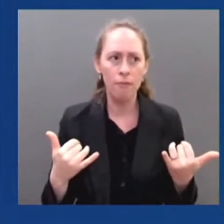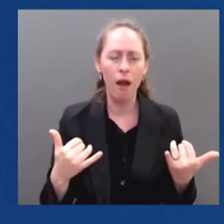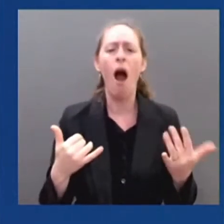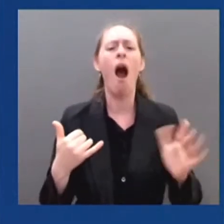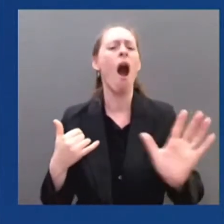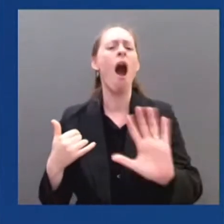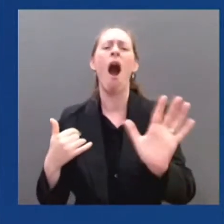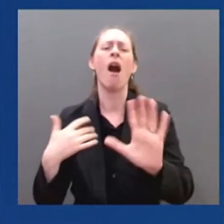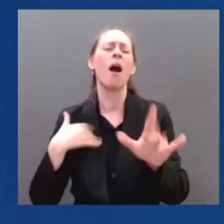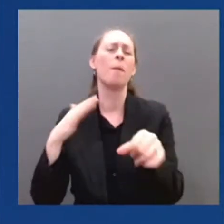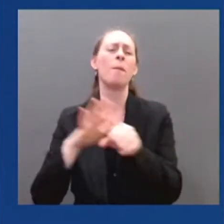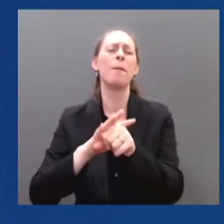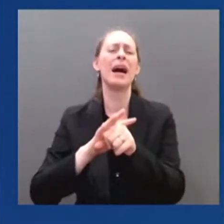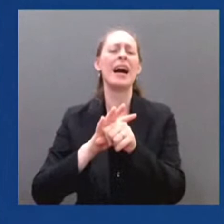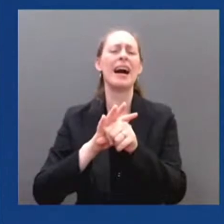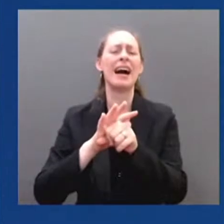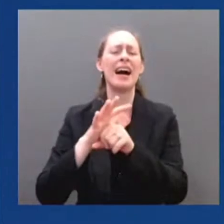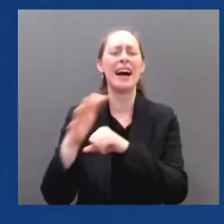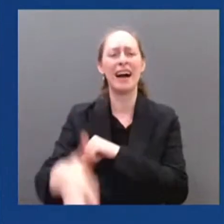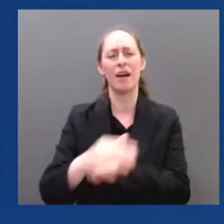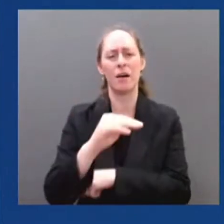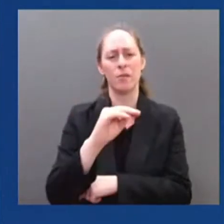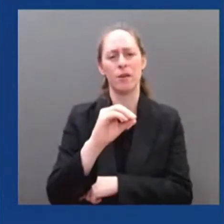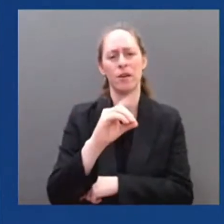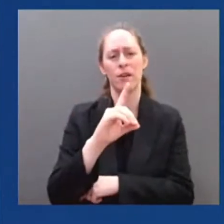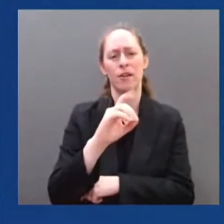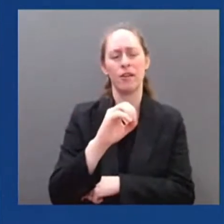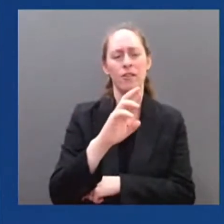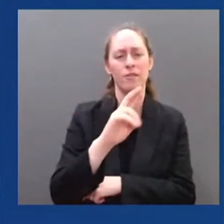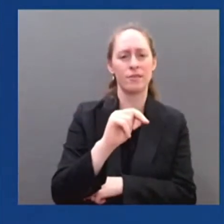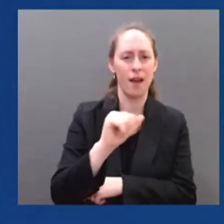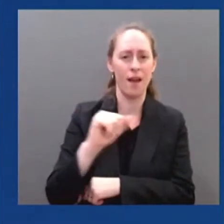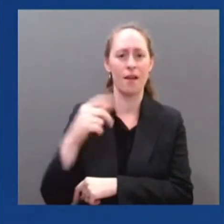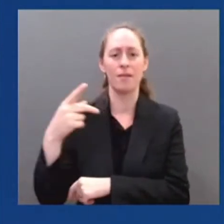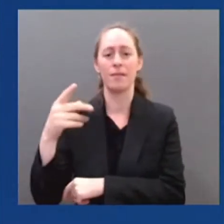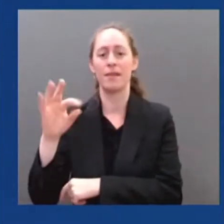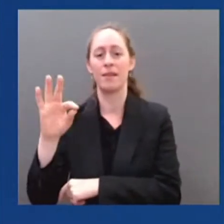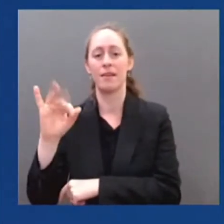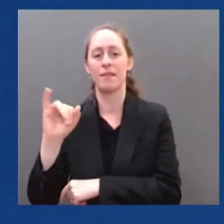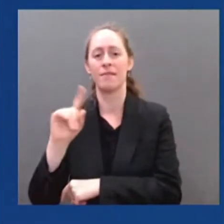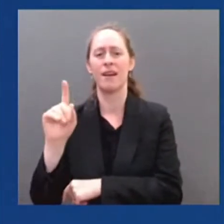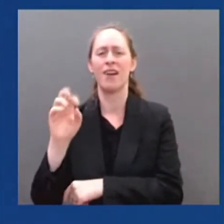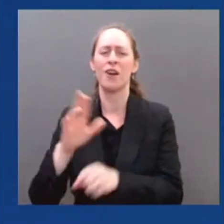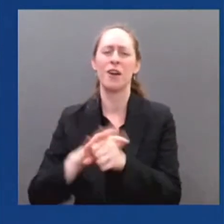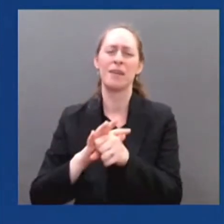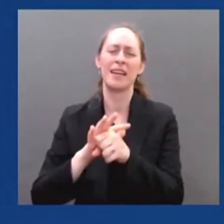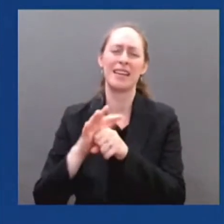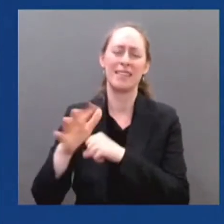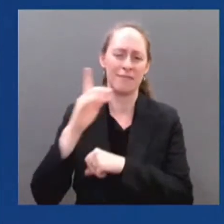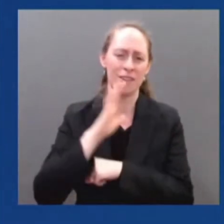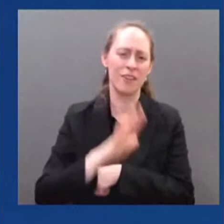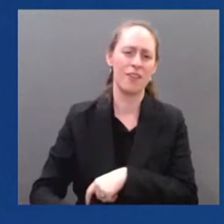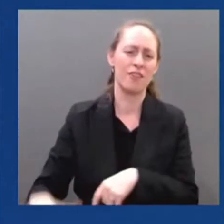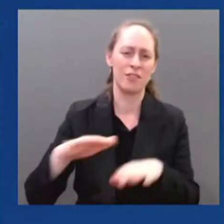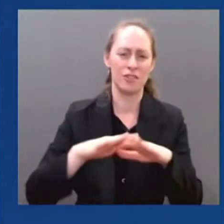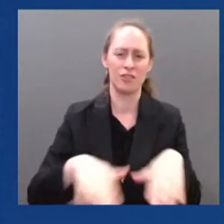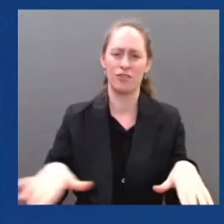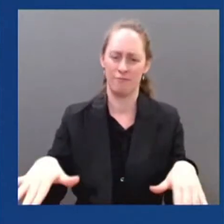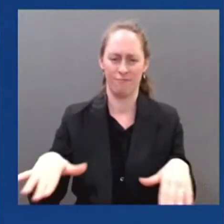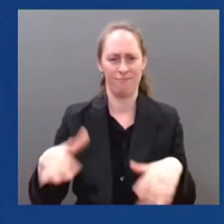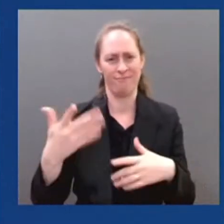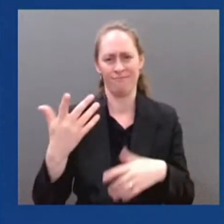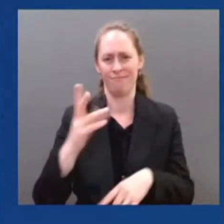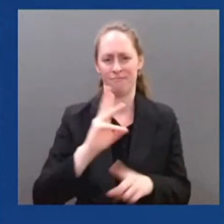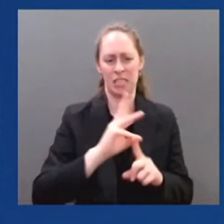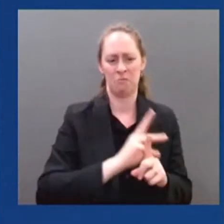wants one or every parent of a child who wants one for this pediatric vaccine campaign. As you all know, we've been very open that